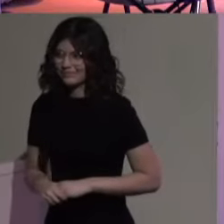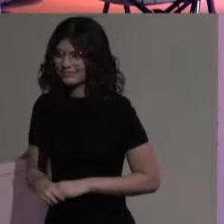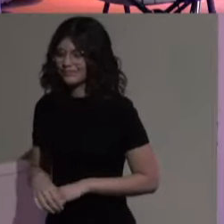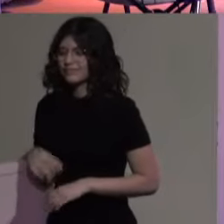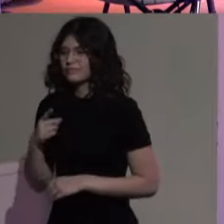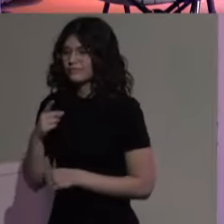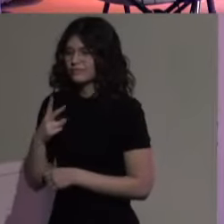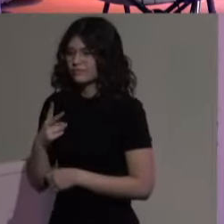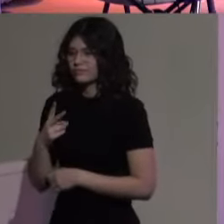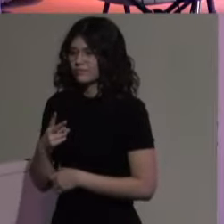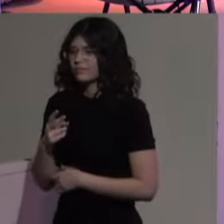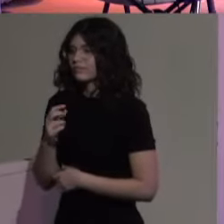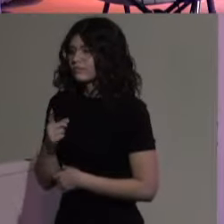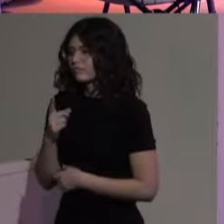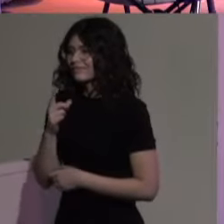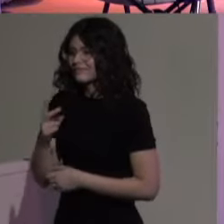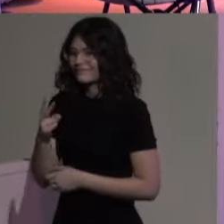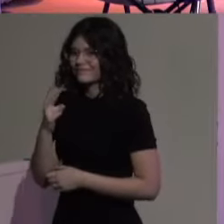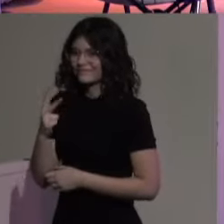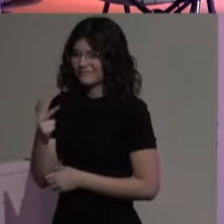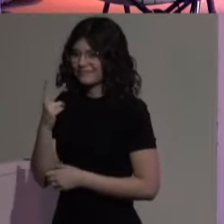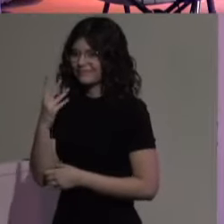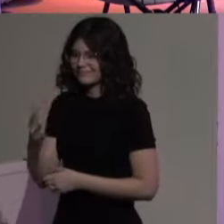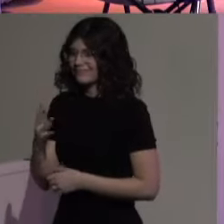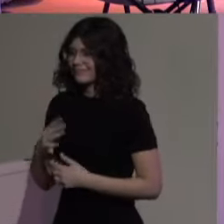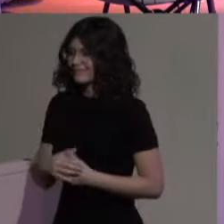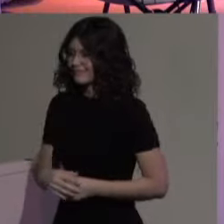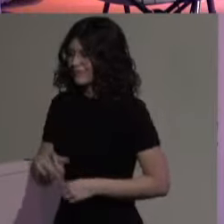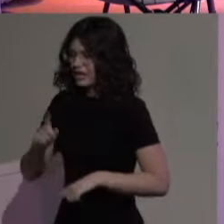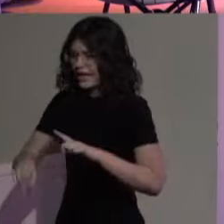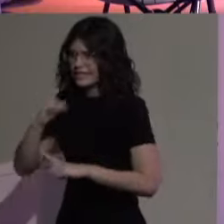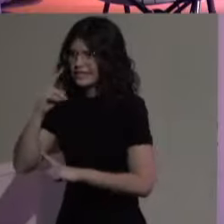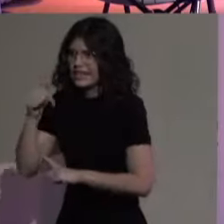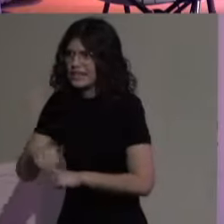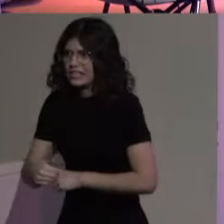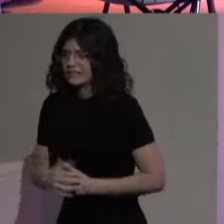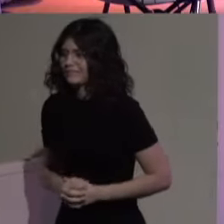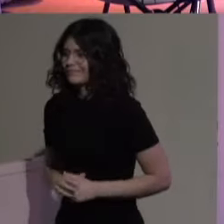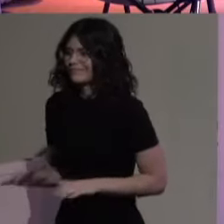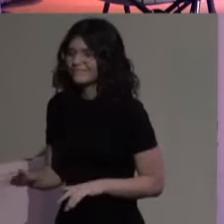One, two, one, two, three. Can't see this.